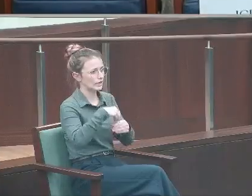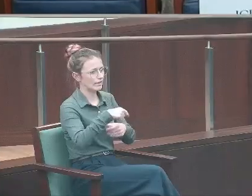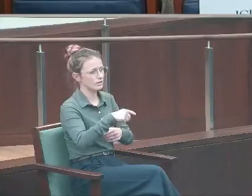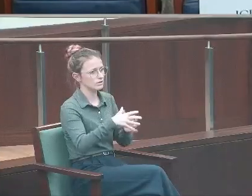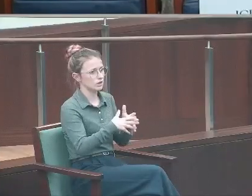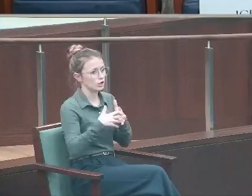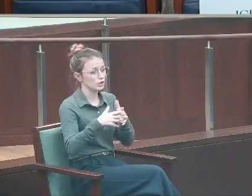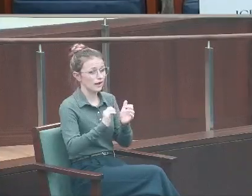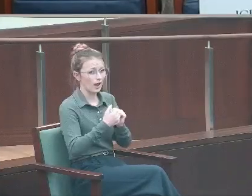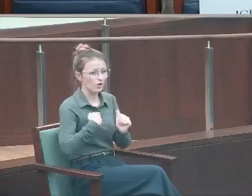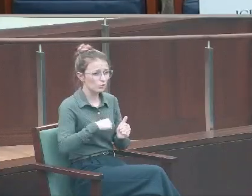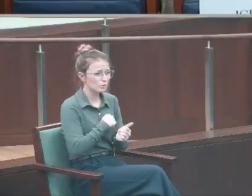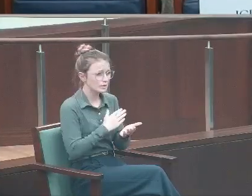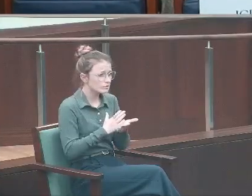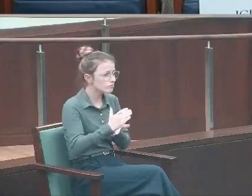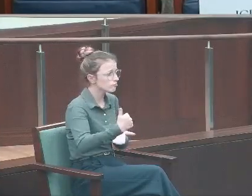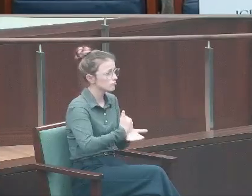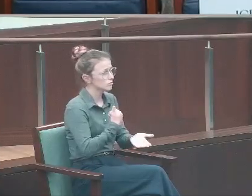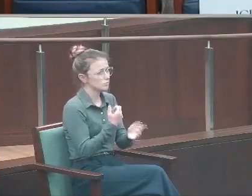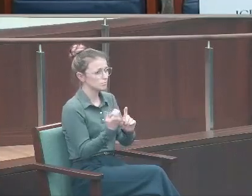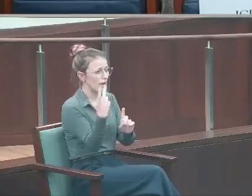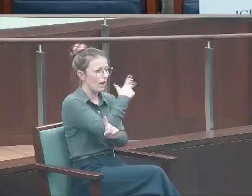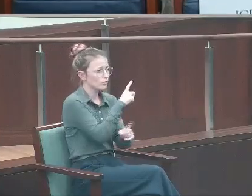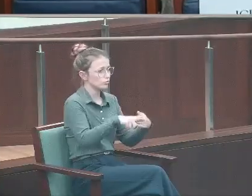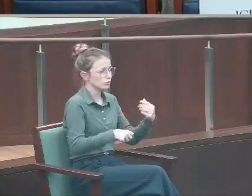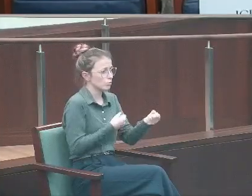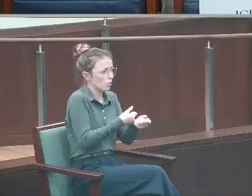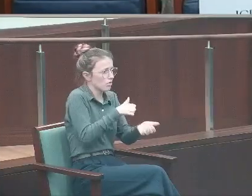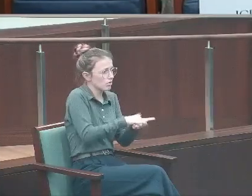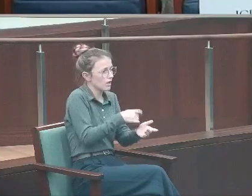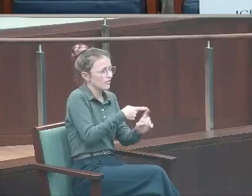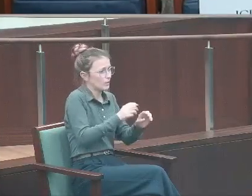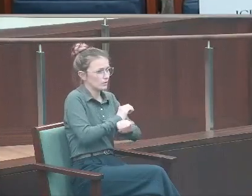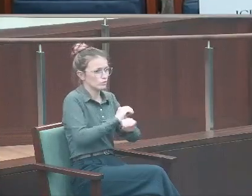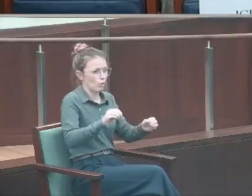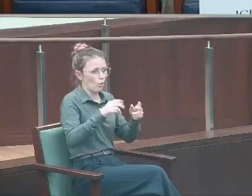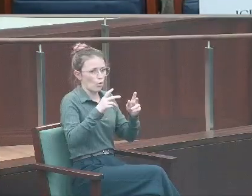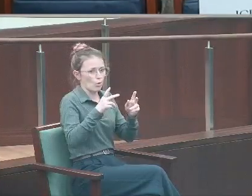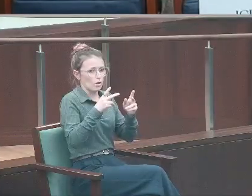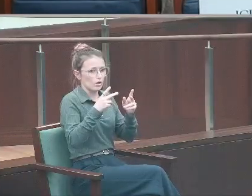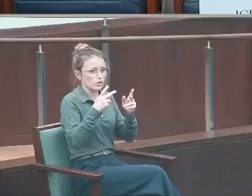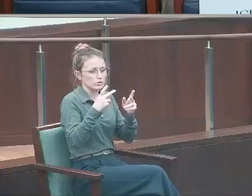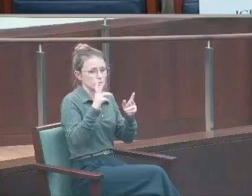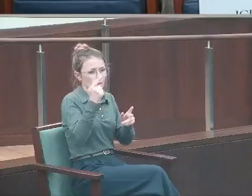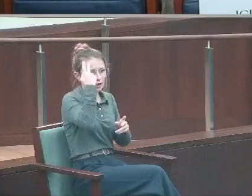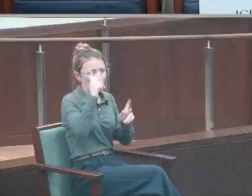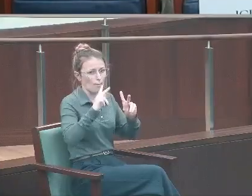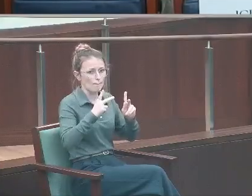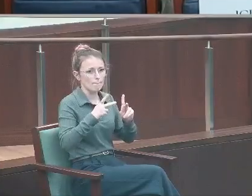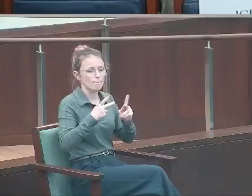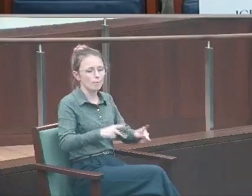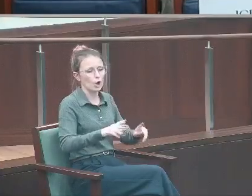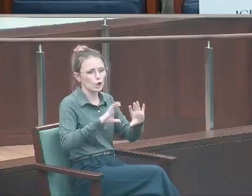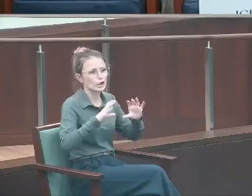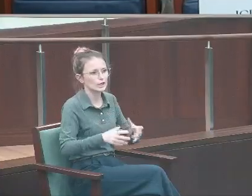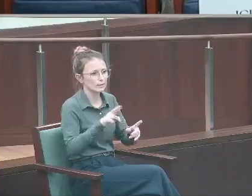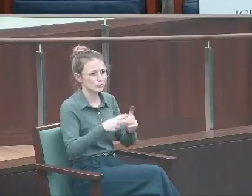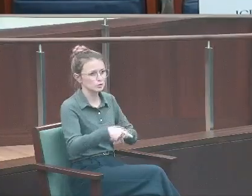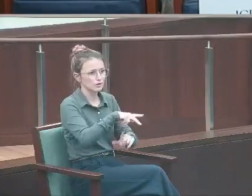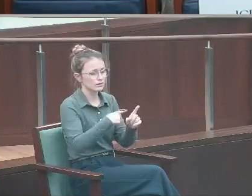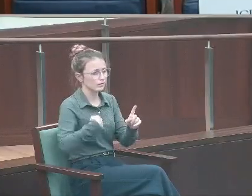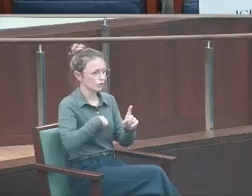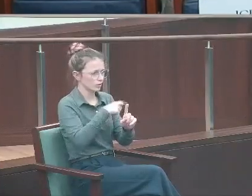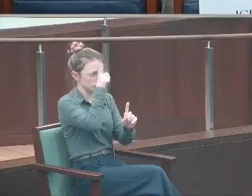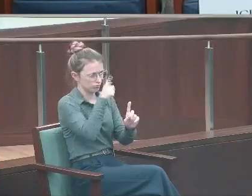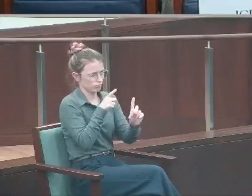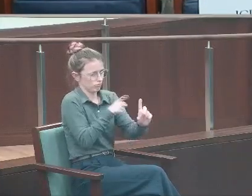we like navigate that? How do we support that from a nonpartisan standpoint? In our case, we're laser focused on one